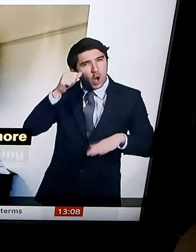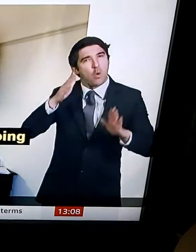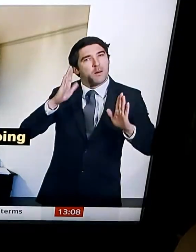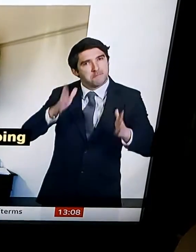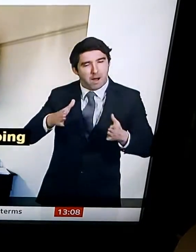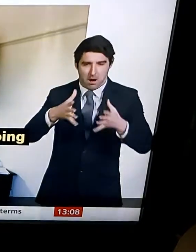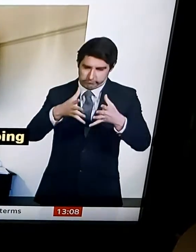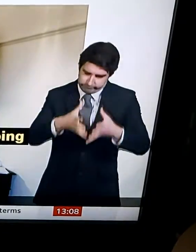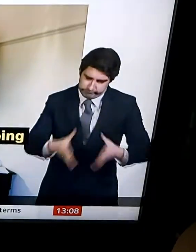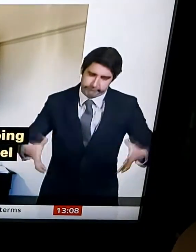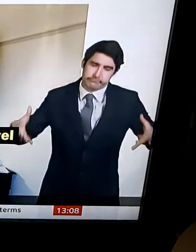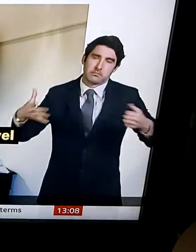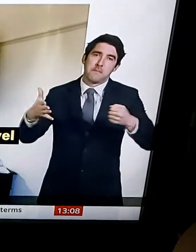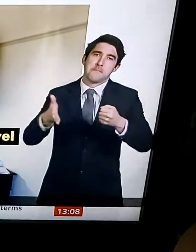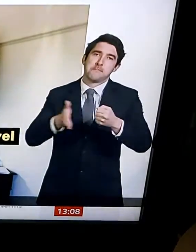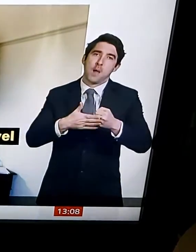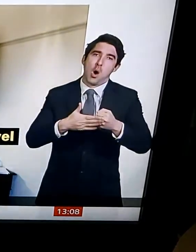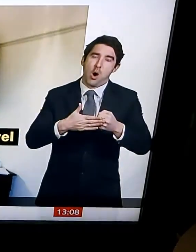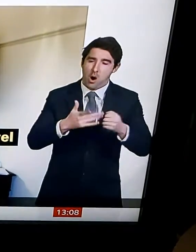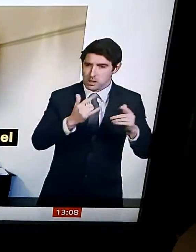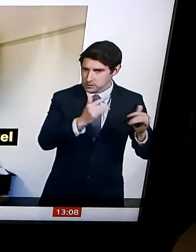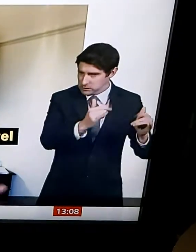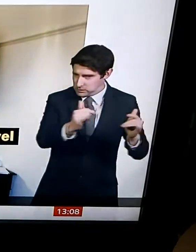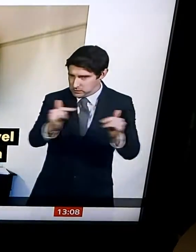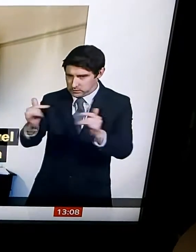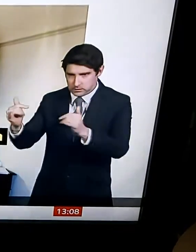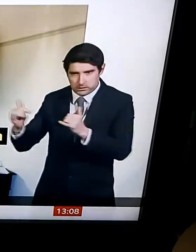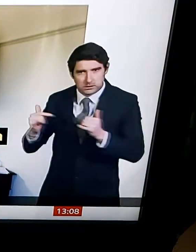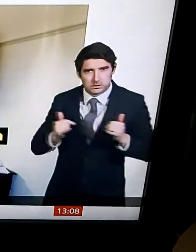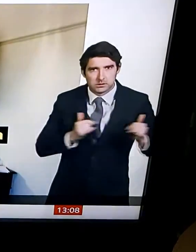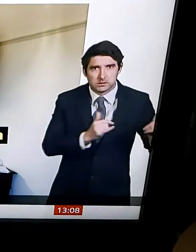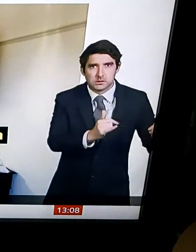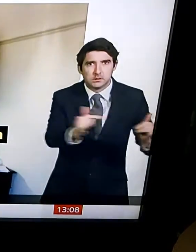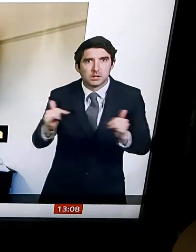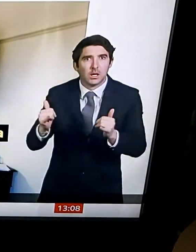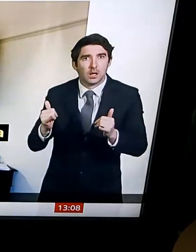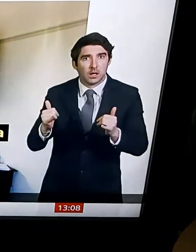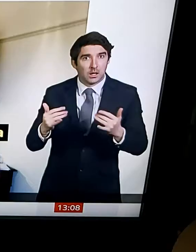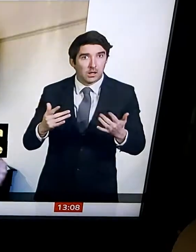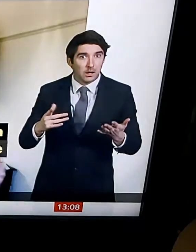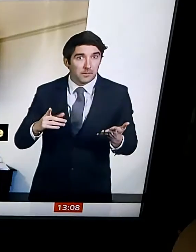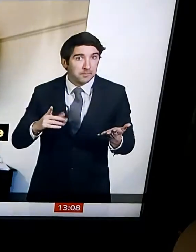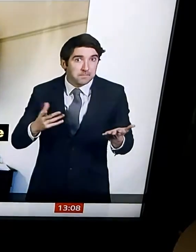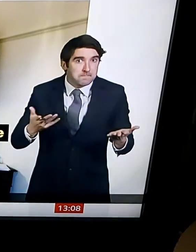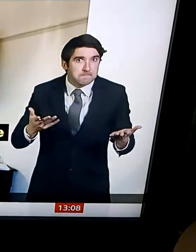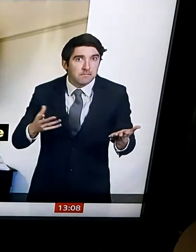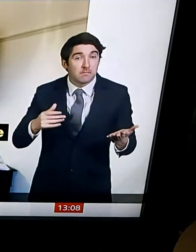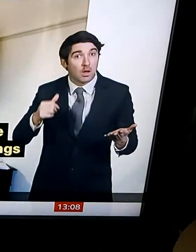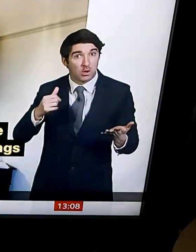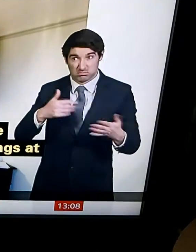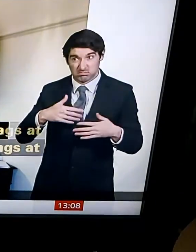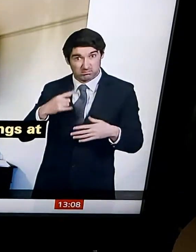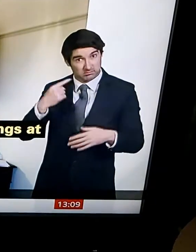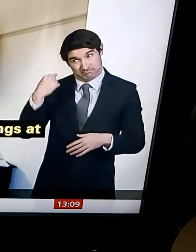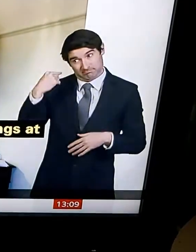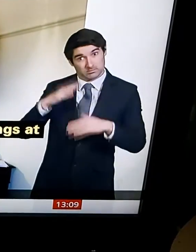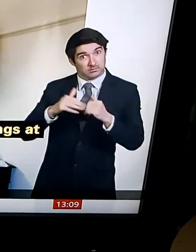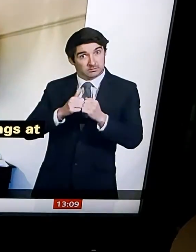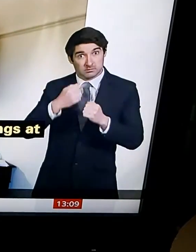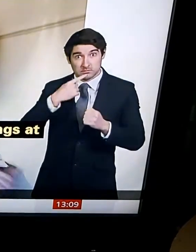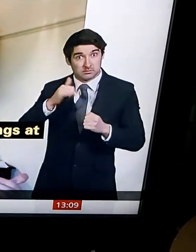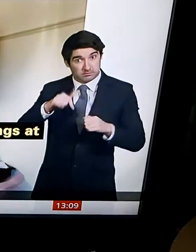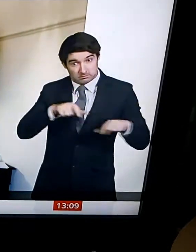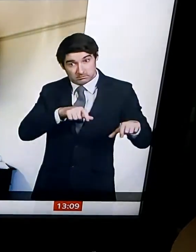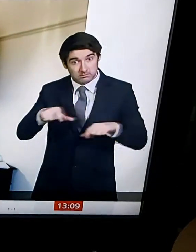we want to get in a position where we can ease the lockdown following those warnings at the weekend that it could potentially even go on for 6 months.